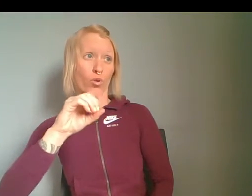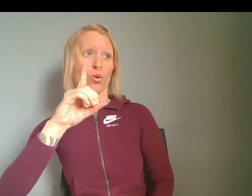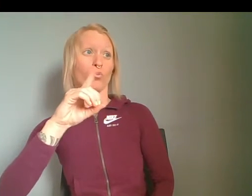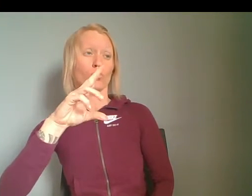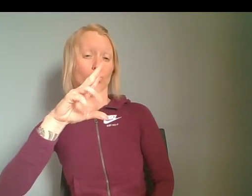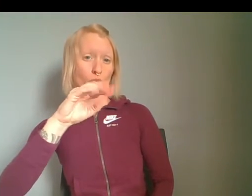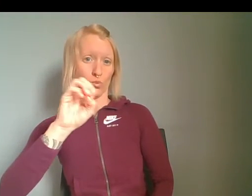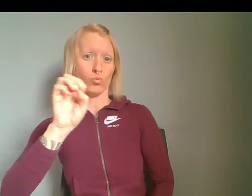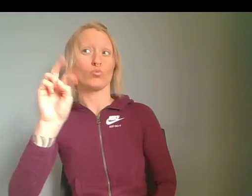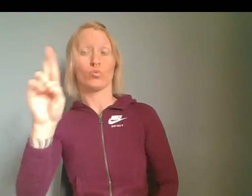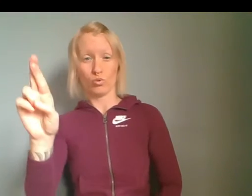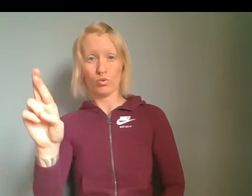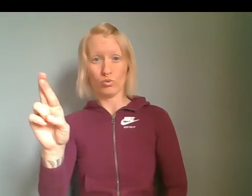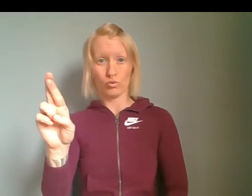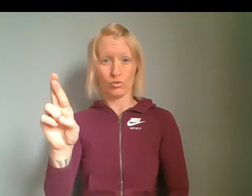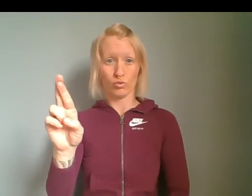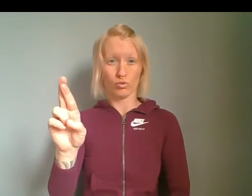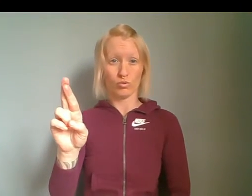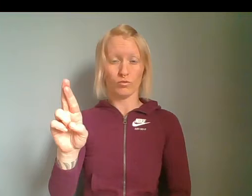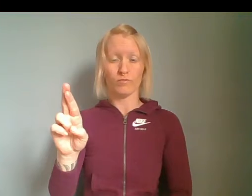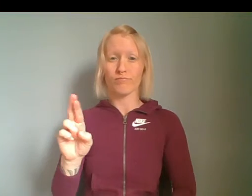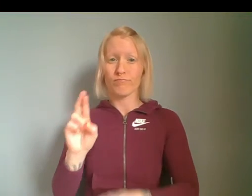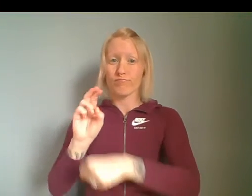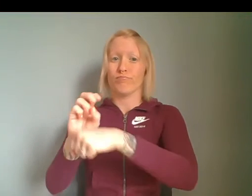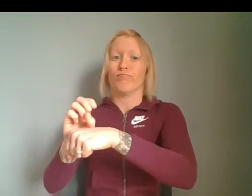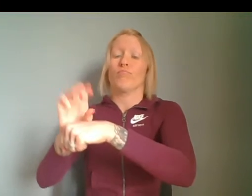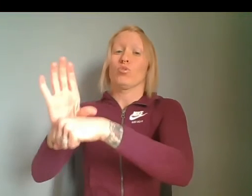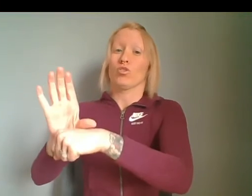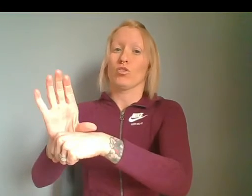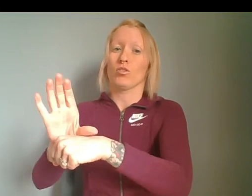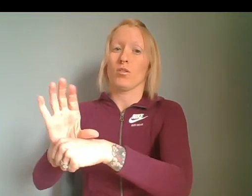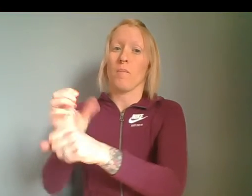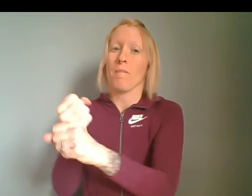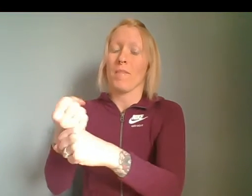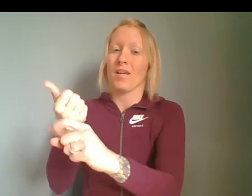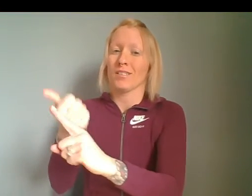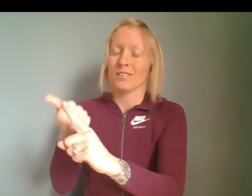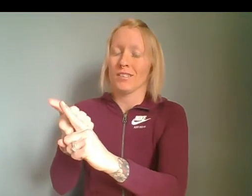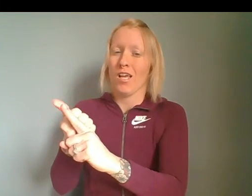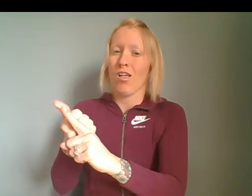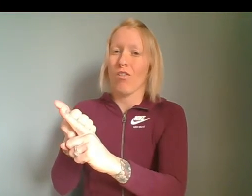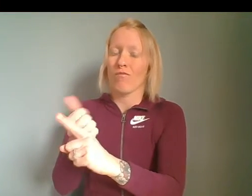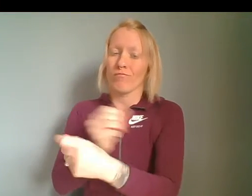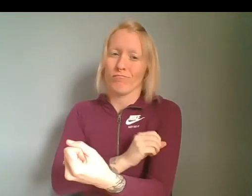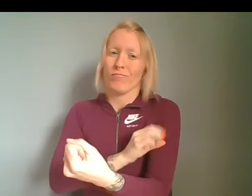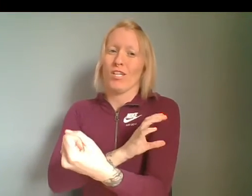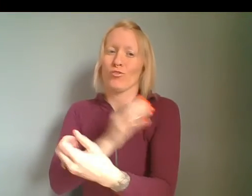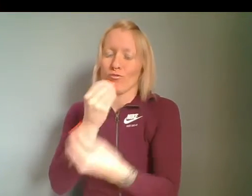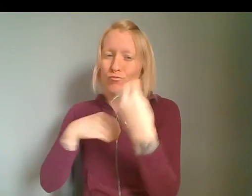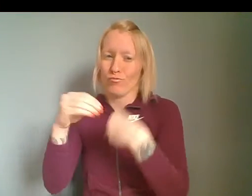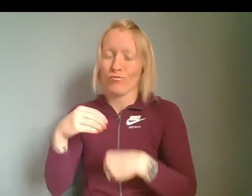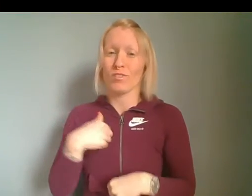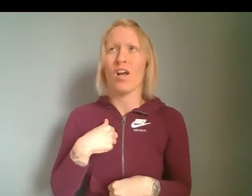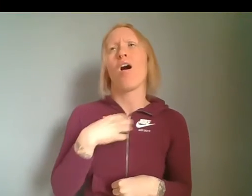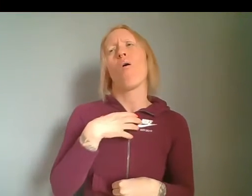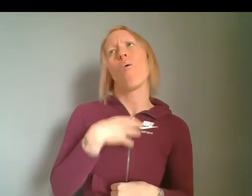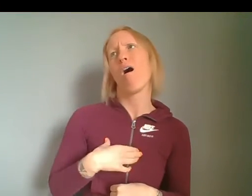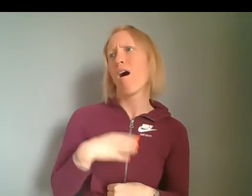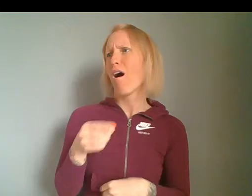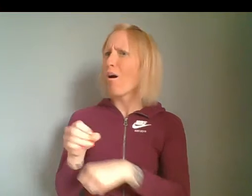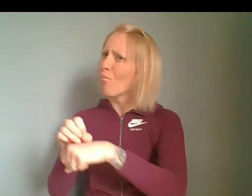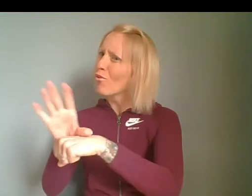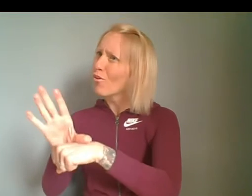producer. It can produce energy. Now, I wish I was a producer. If I was a producer, I'm hungry right now, I would just